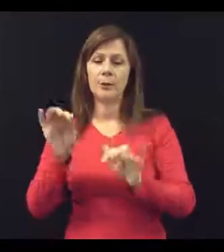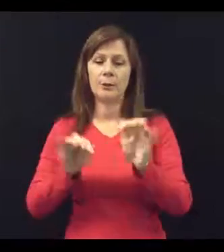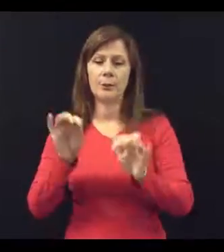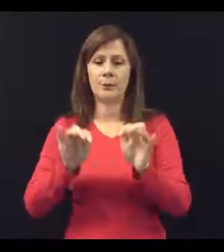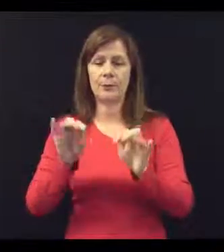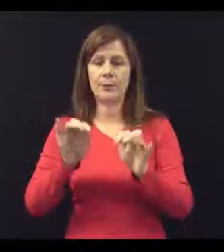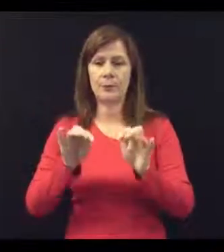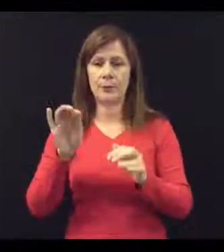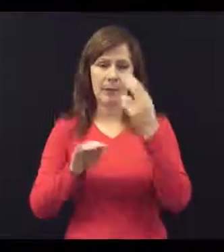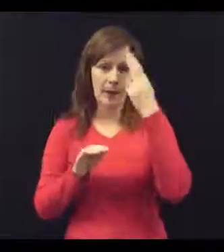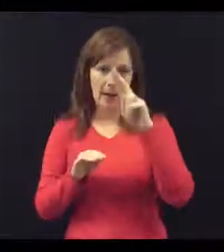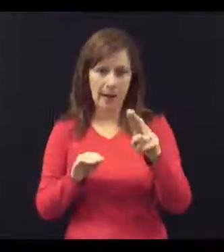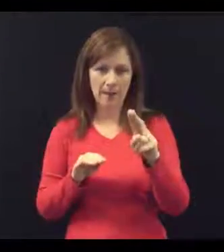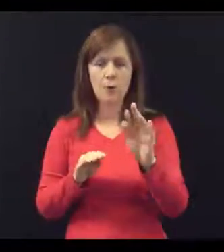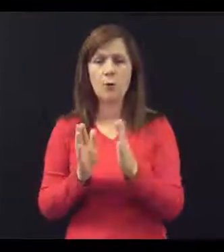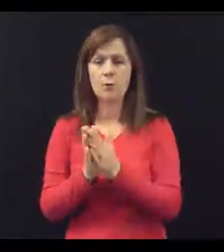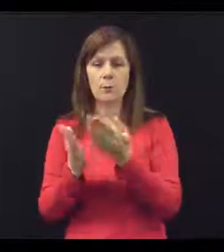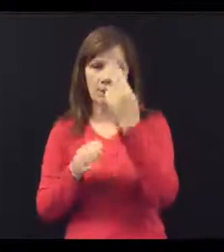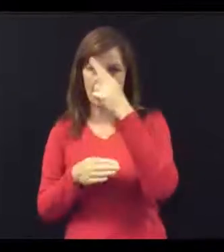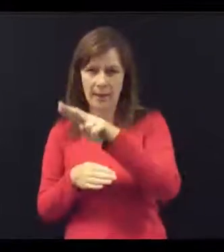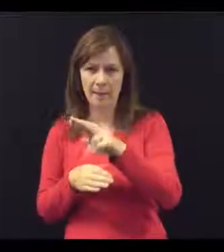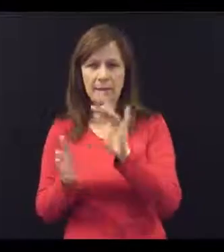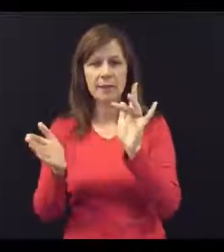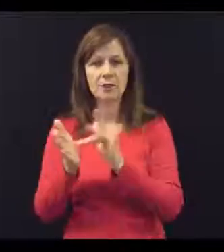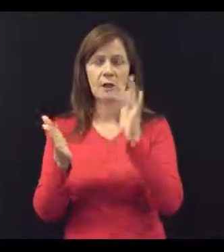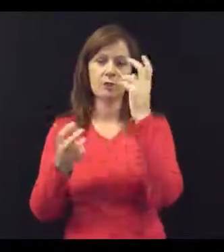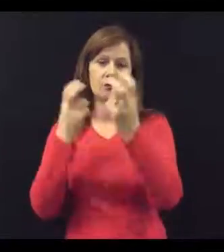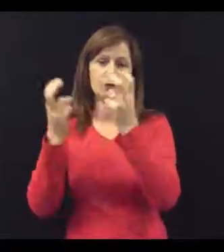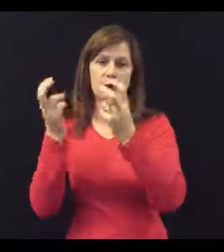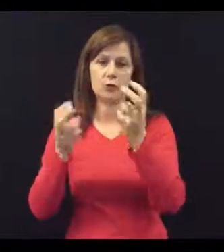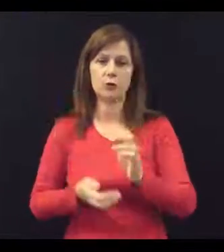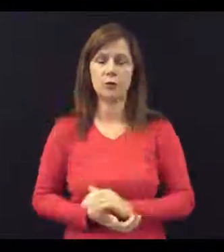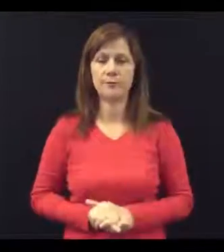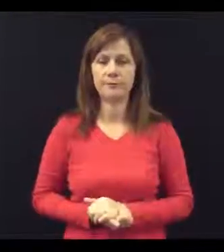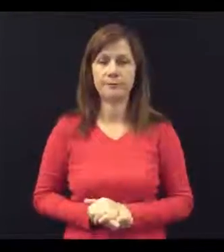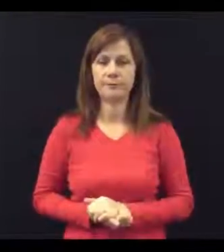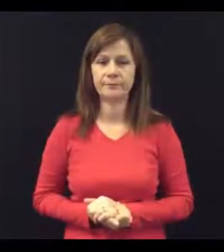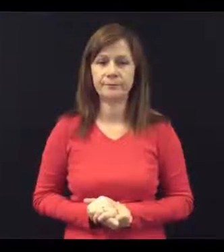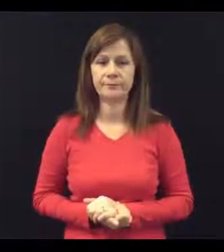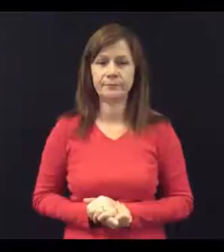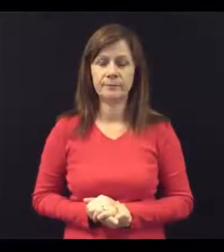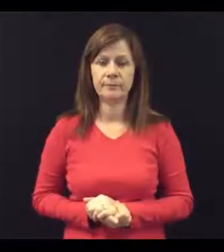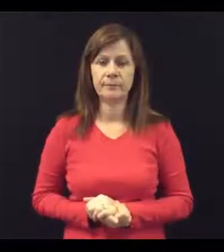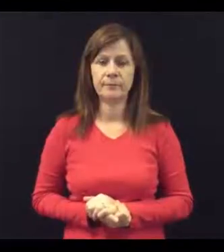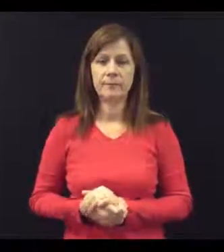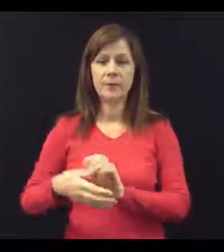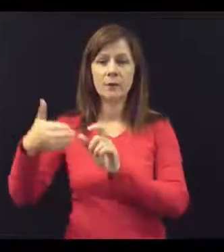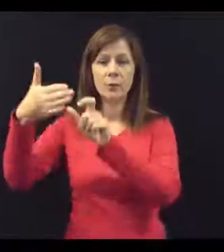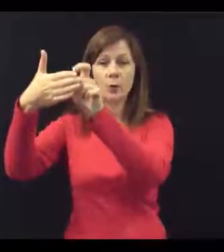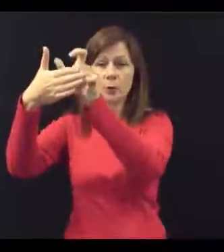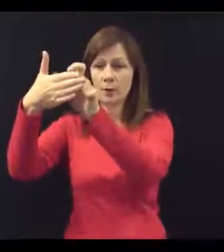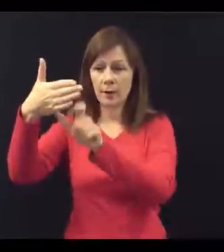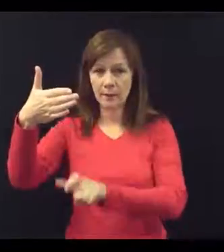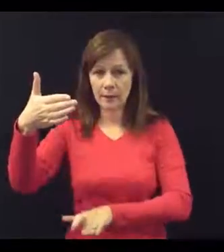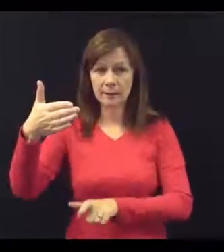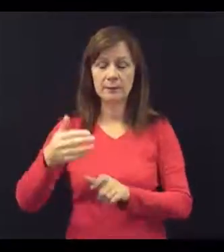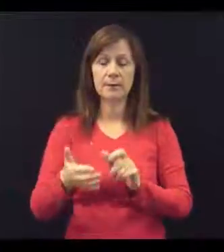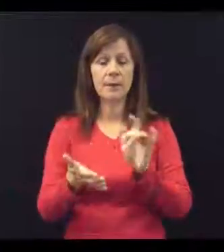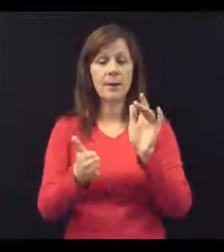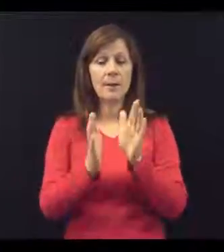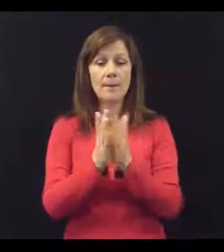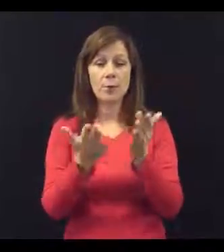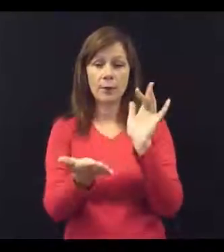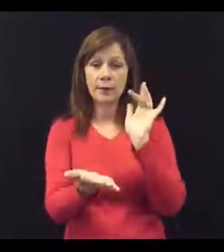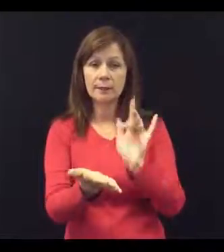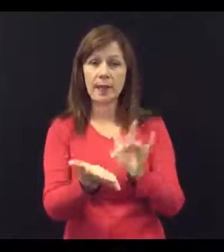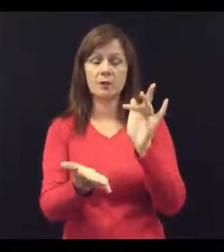screen. Then entering the author or title and tap the search key. The store will return a list of books that match your